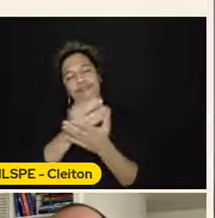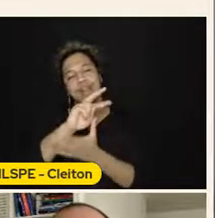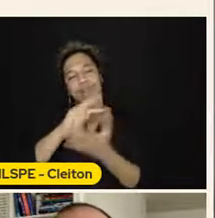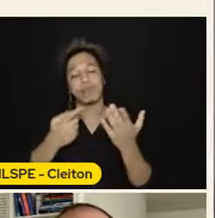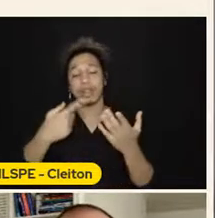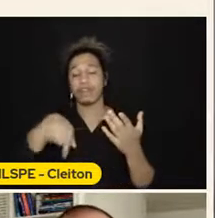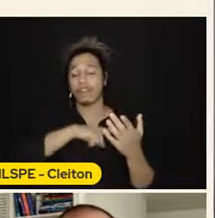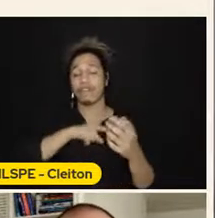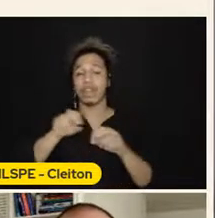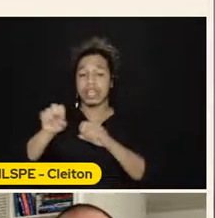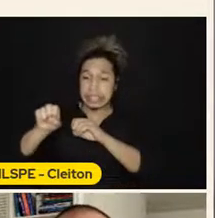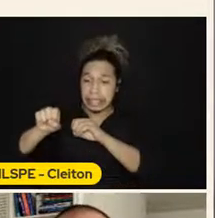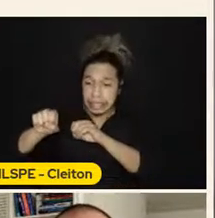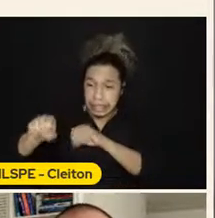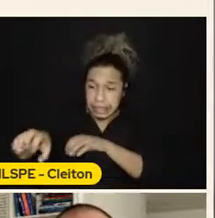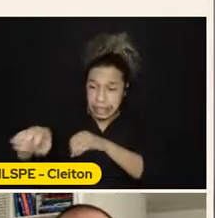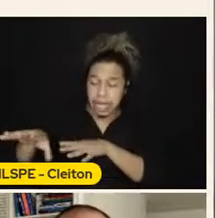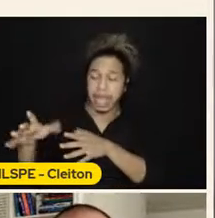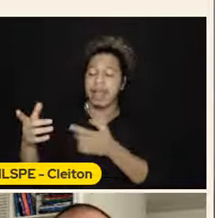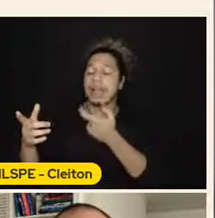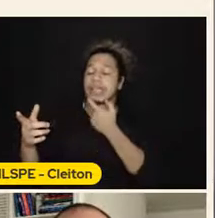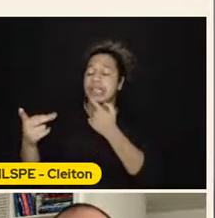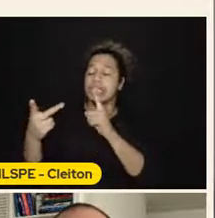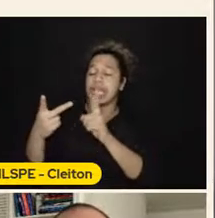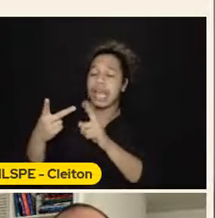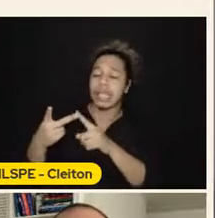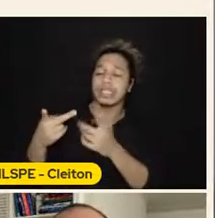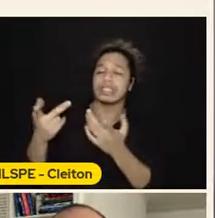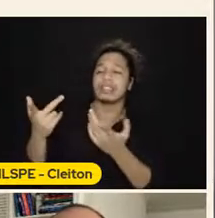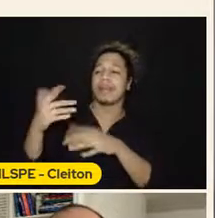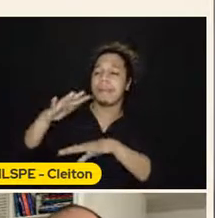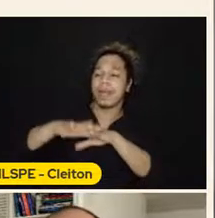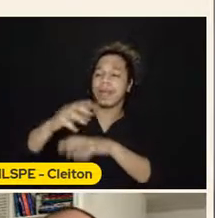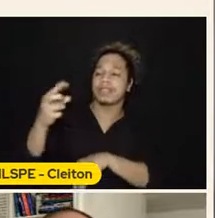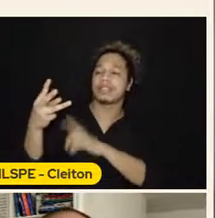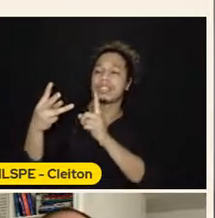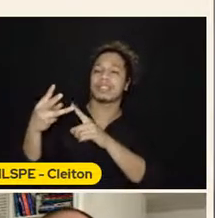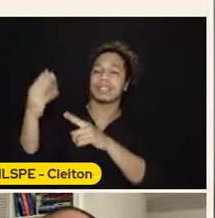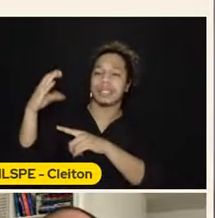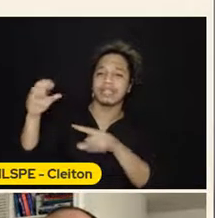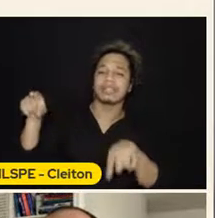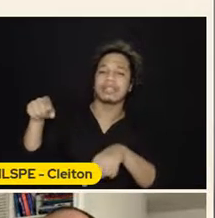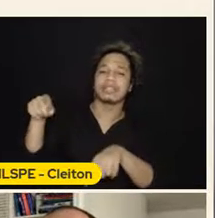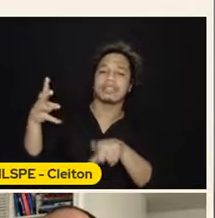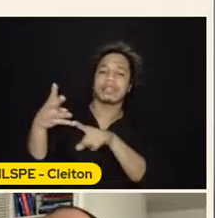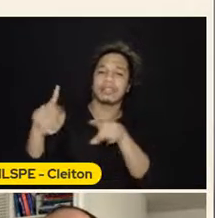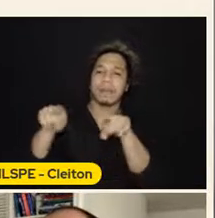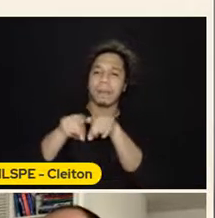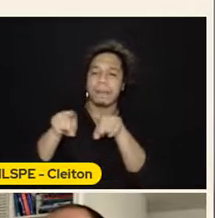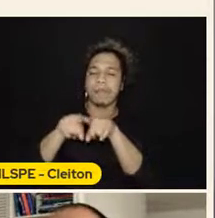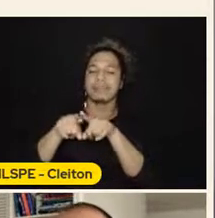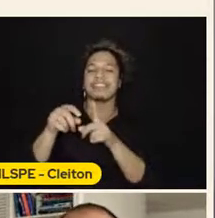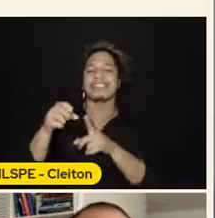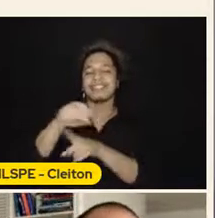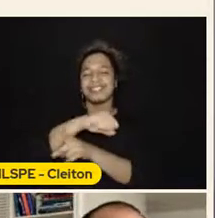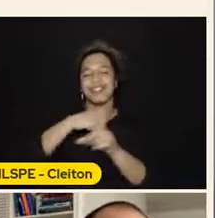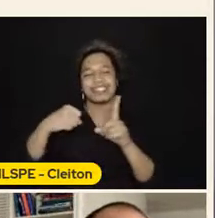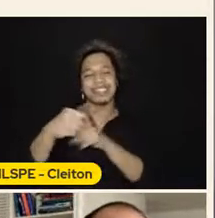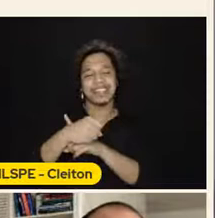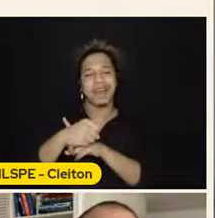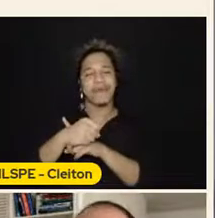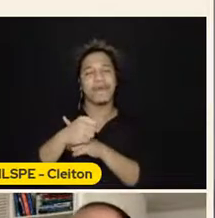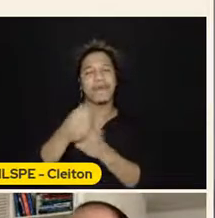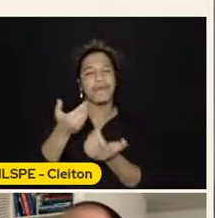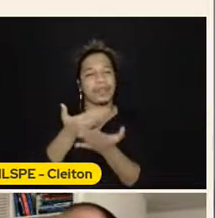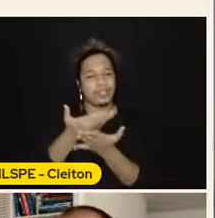we will be teaching math, science, and social studies. But there will be these other, let's put